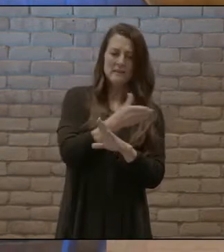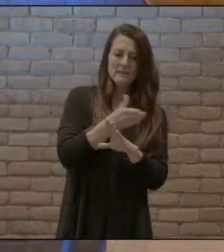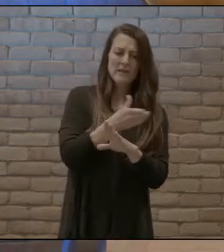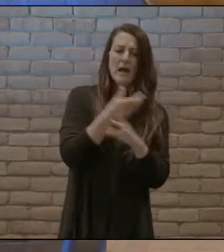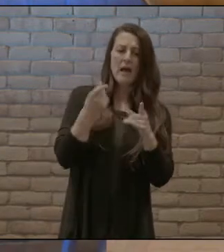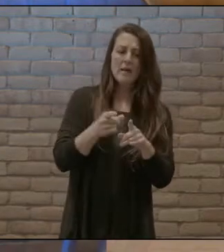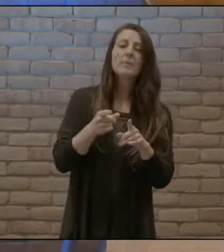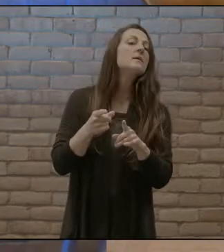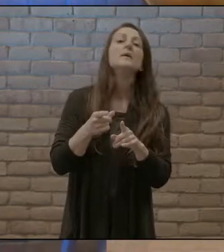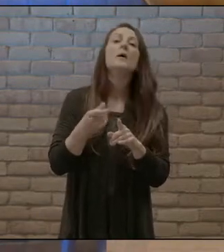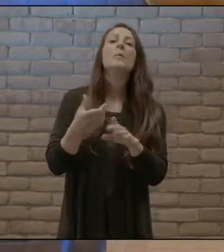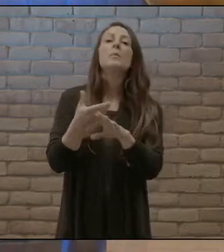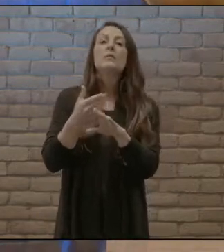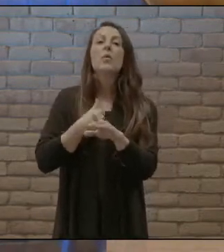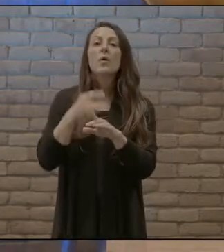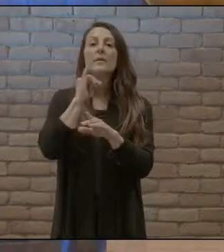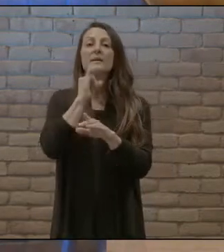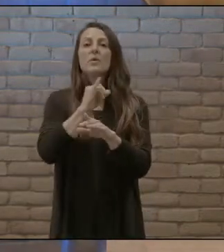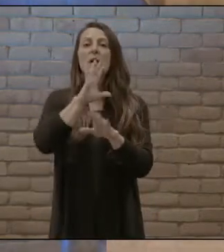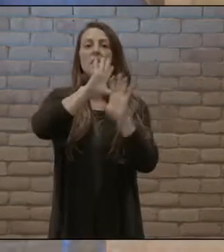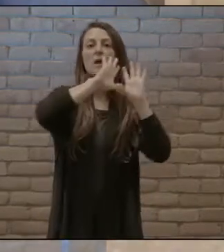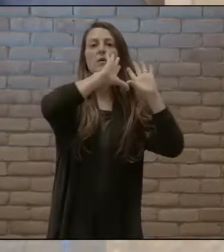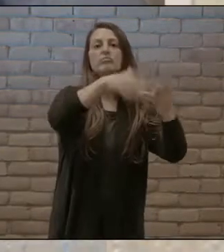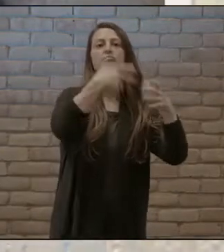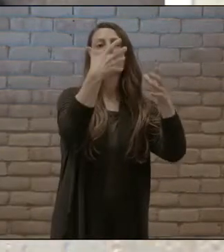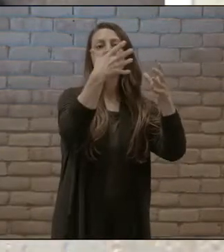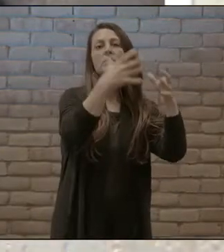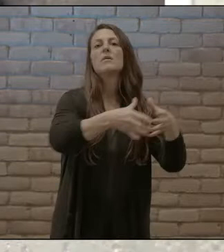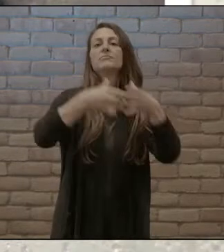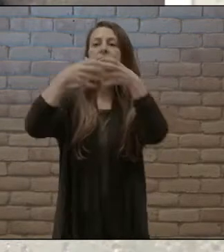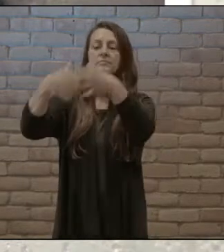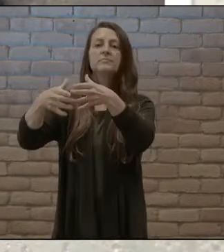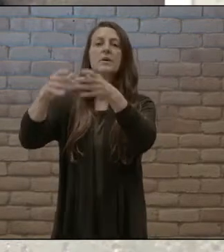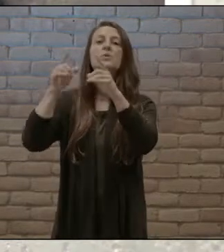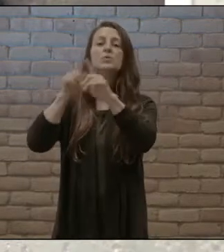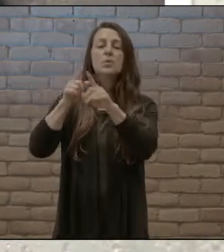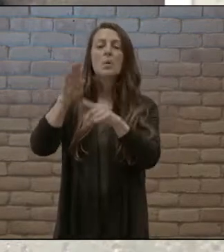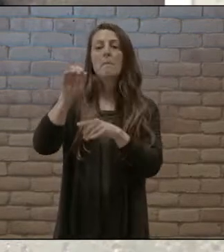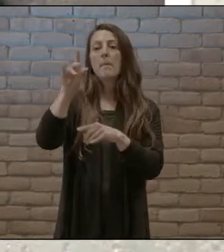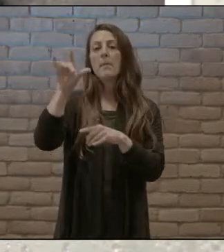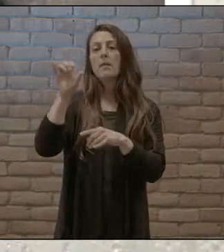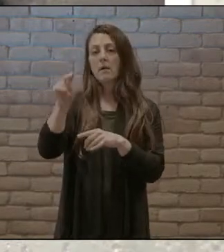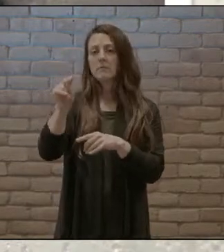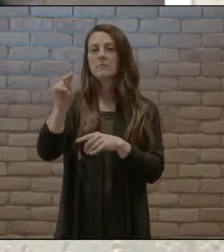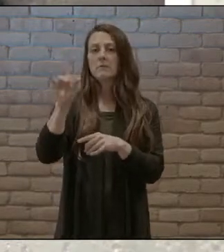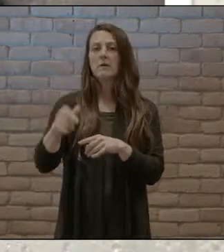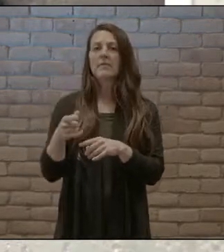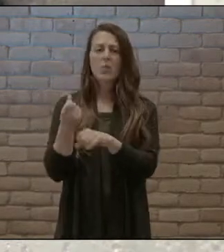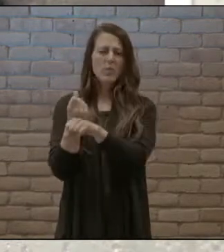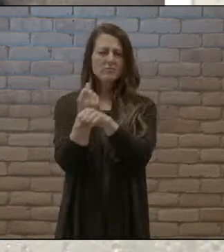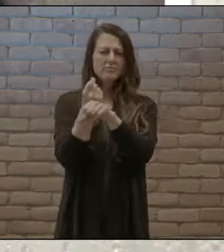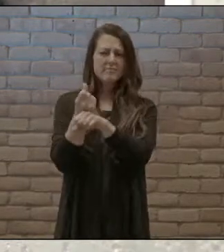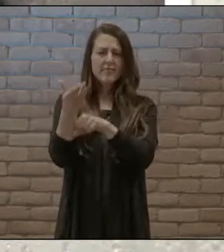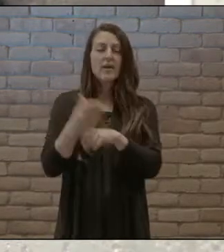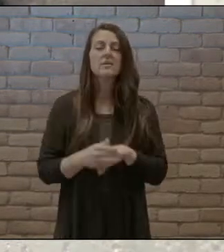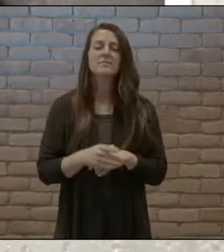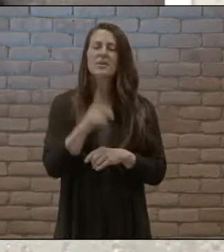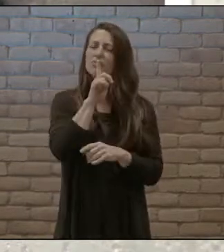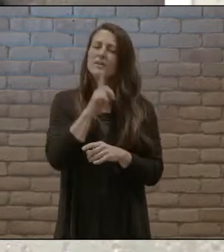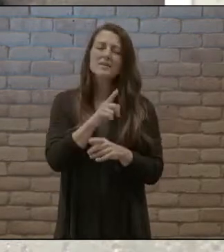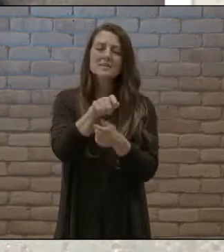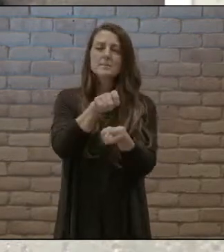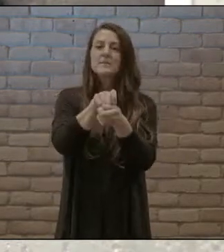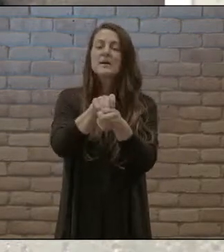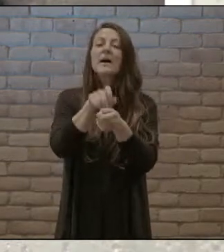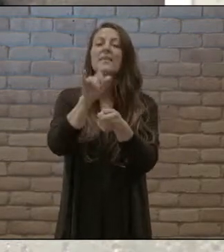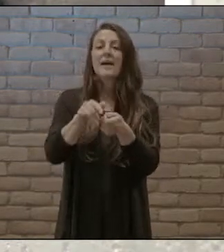Israelites being taken off into what's known as the Babylonian captivity. And it's even more specific than that. This is actually the kingdom